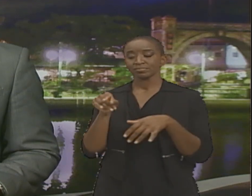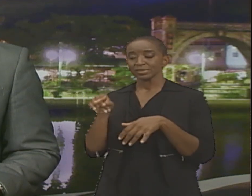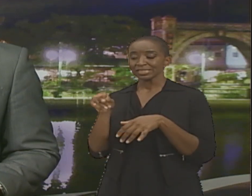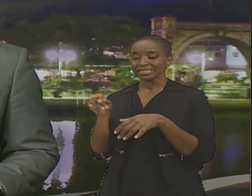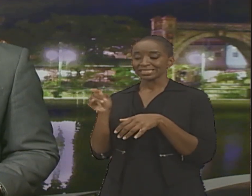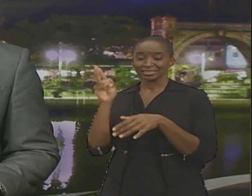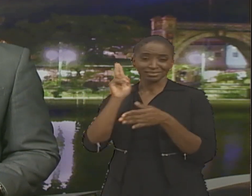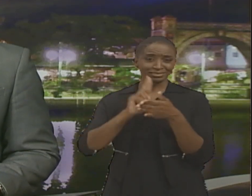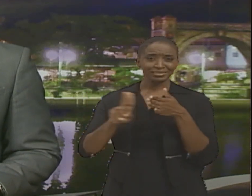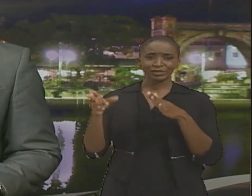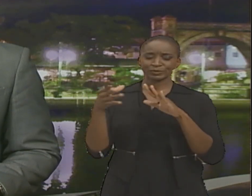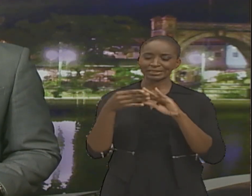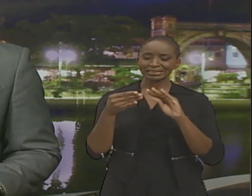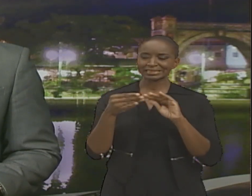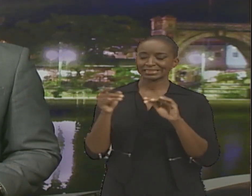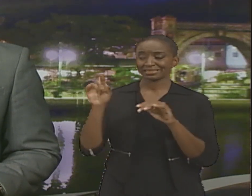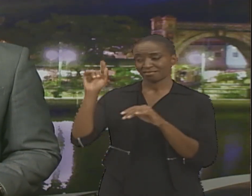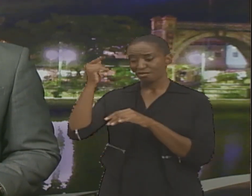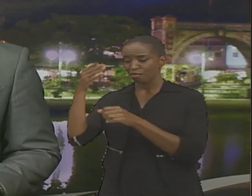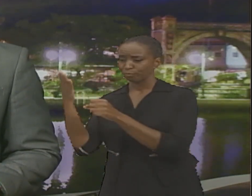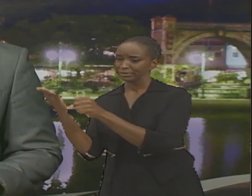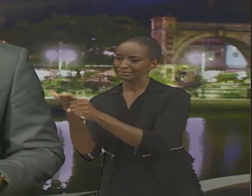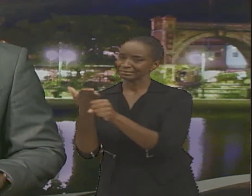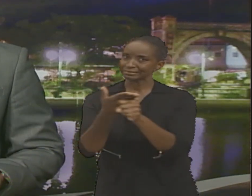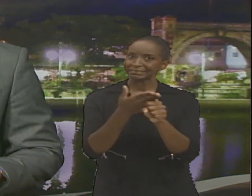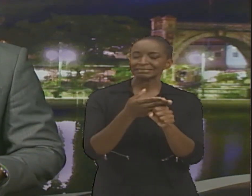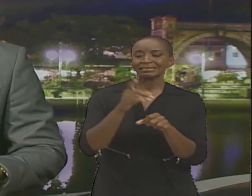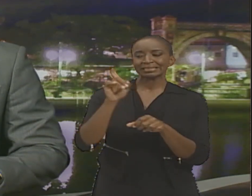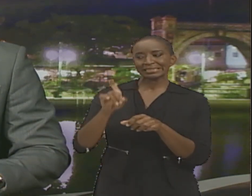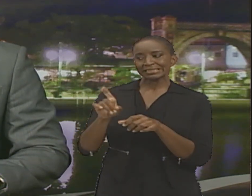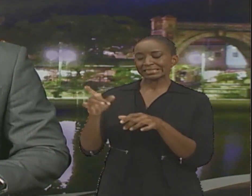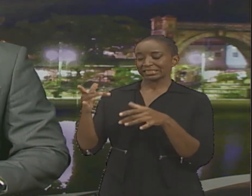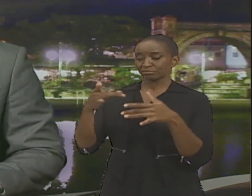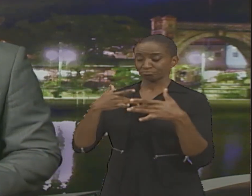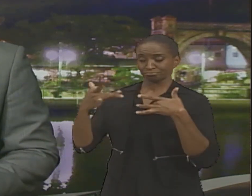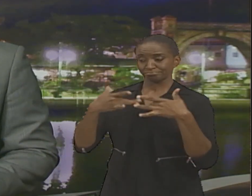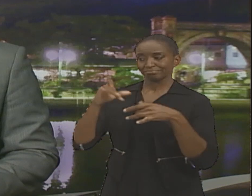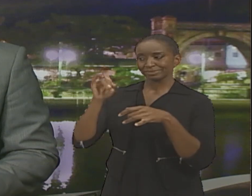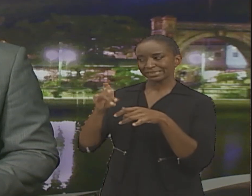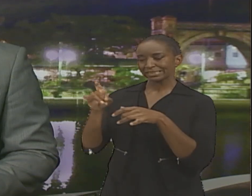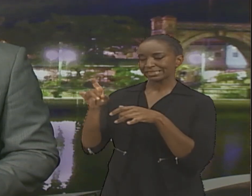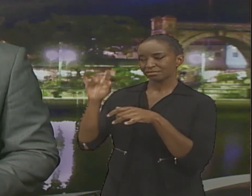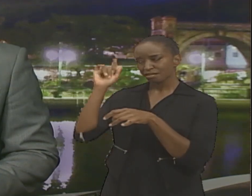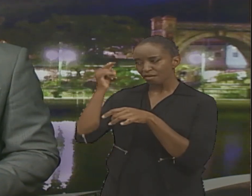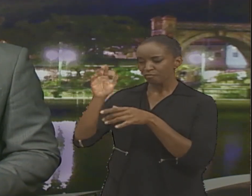number of niggling issues that they're urgently seeking clarity on right now.